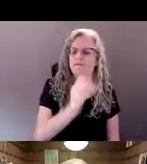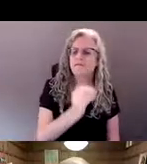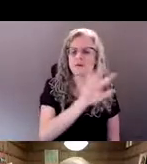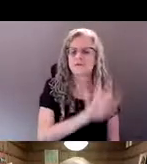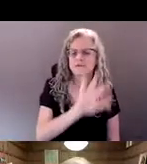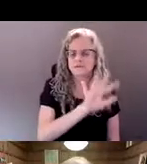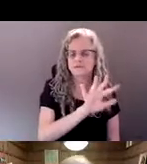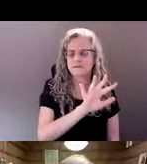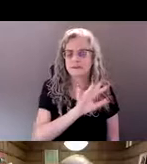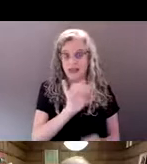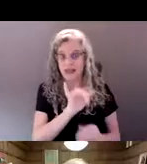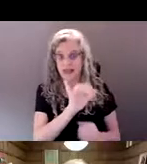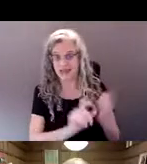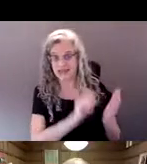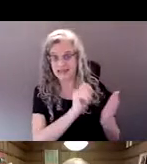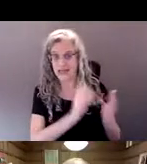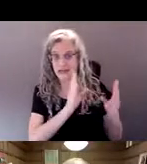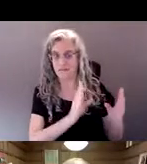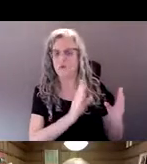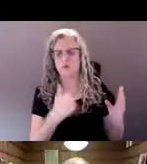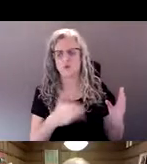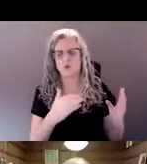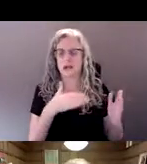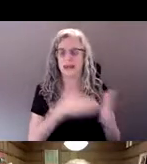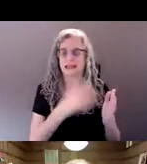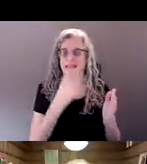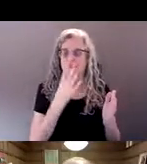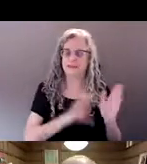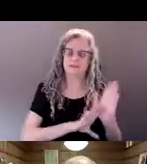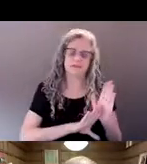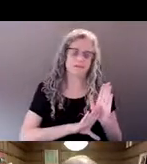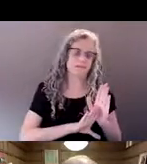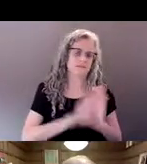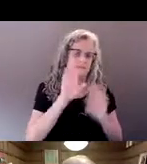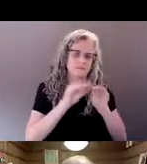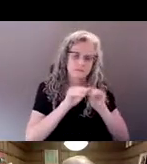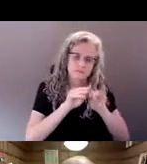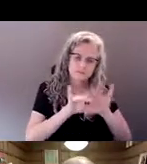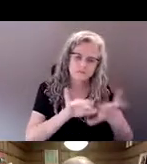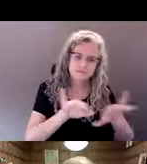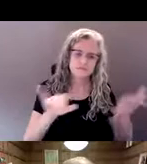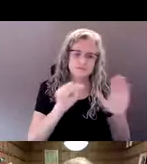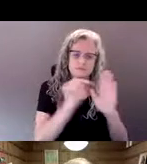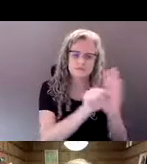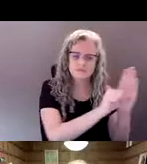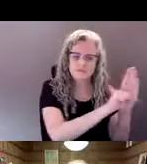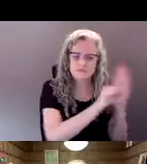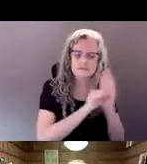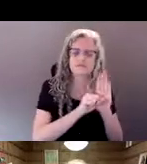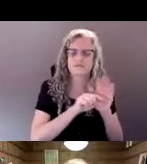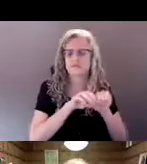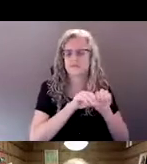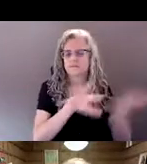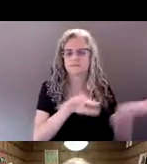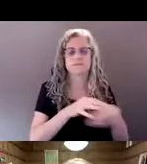think all know, anti-Semitism was acquiring a vast and vastly murderous force. And one of the things